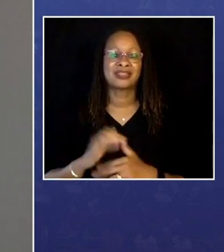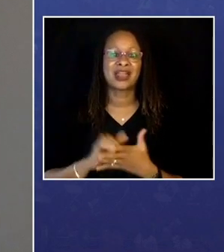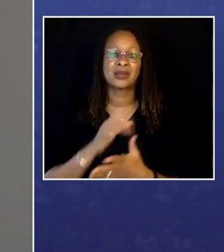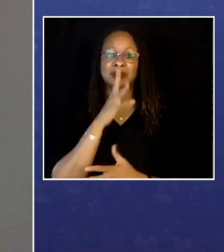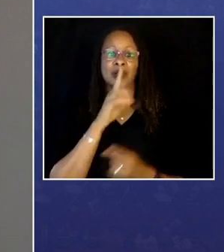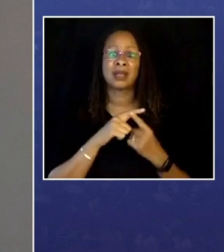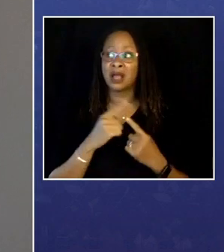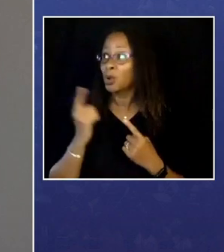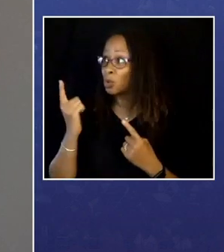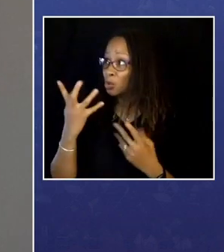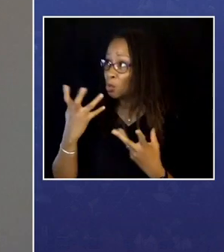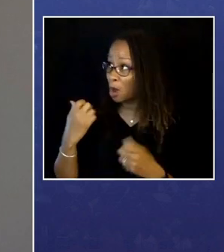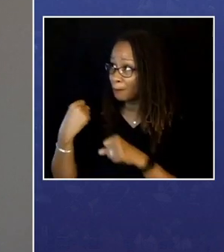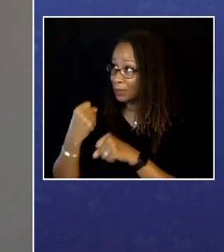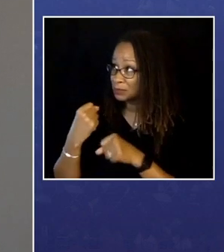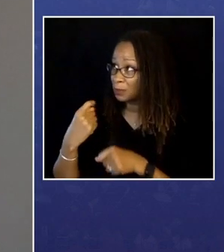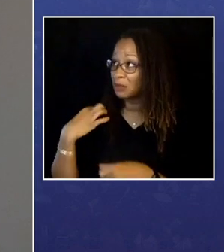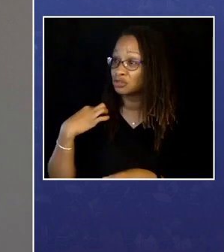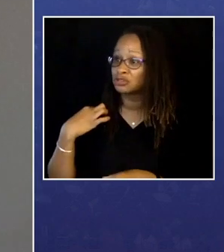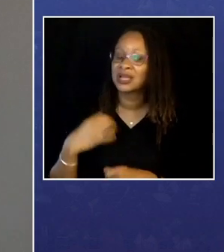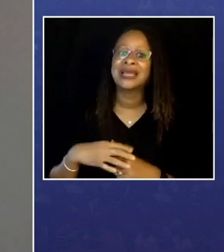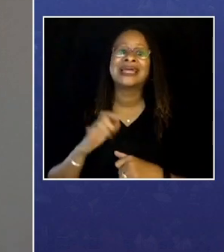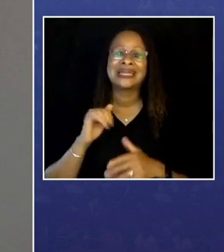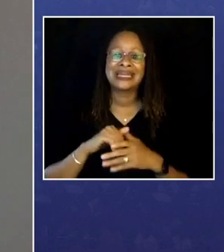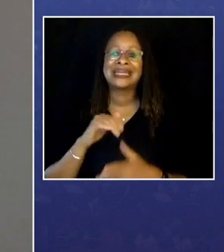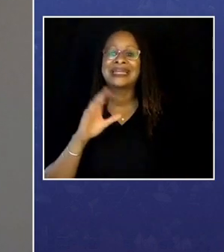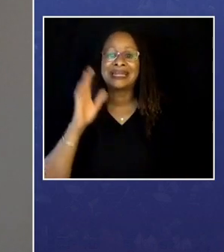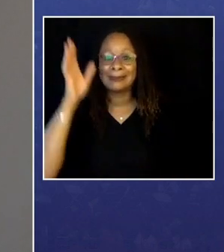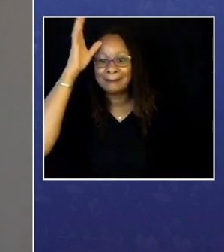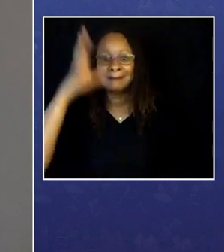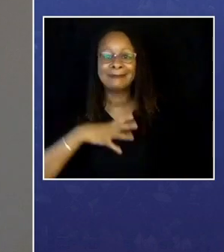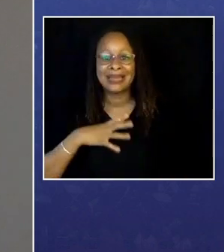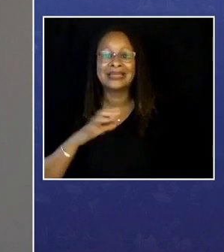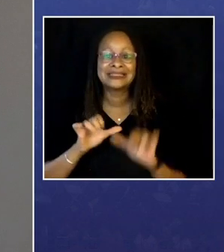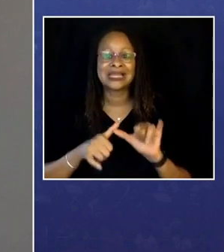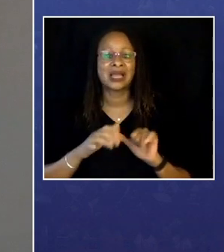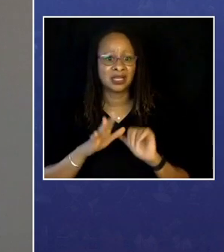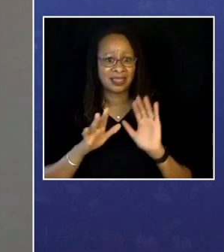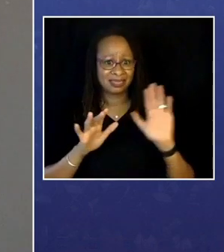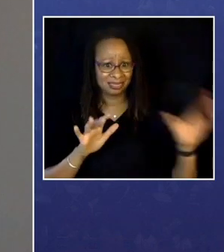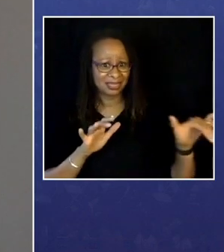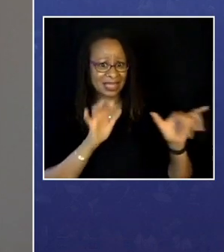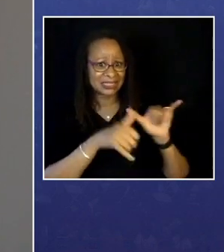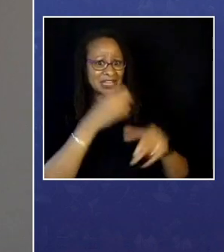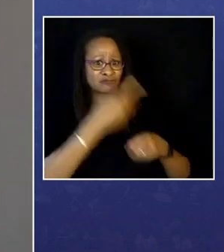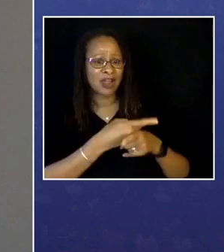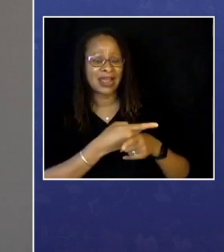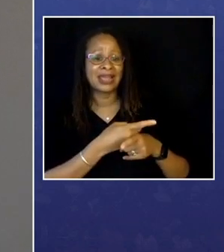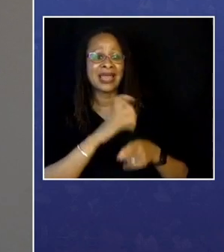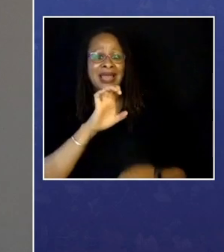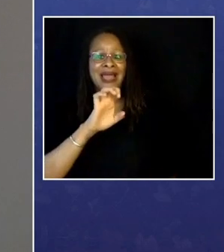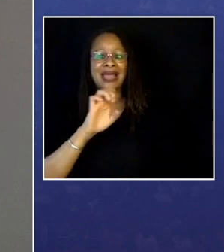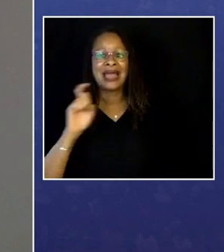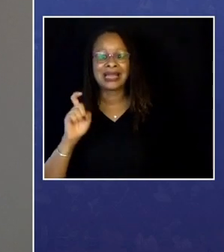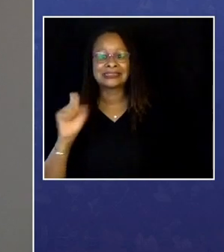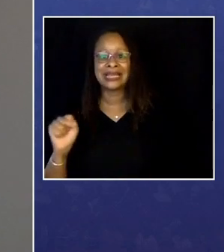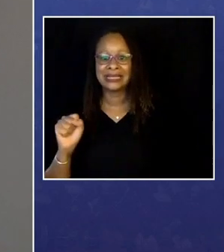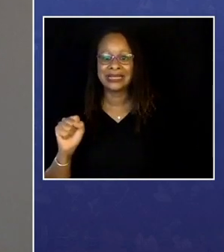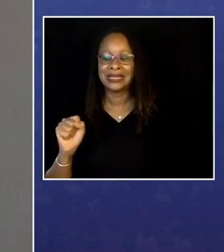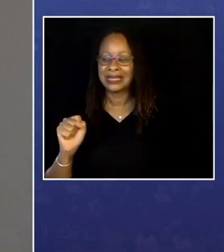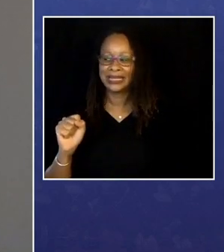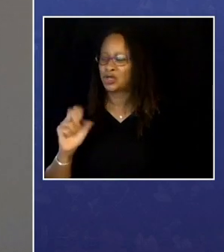Oh, did you want to wear a baseball tee? Yeah, in a men's size. Oh, well, yours is a men's size. Extra small.